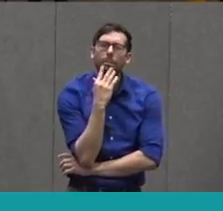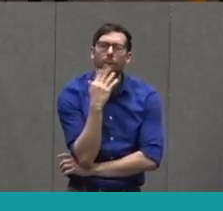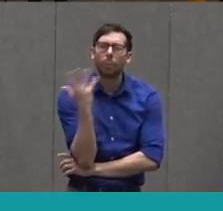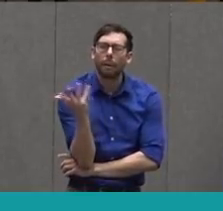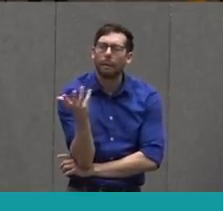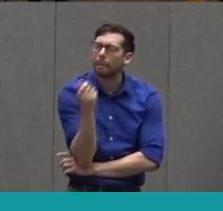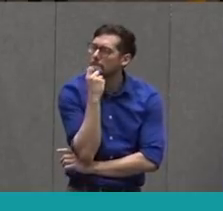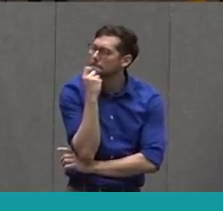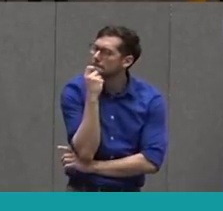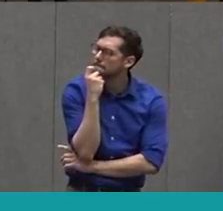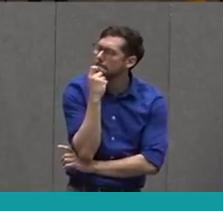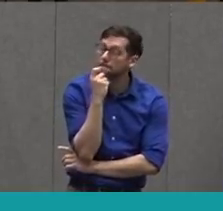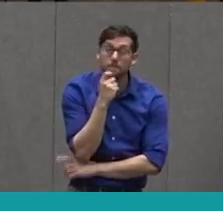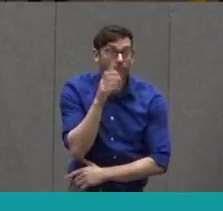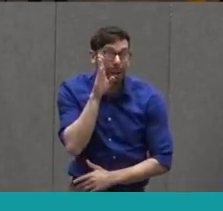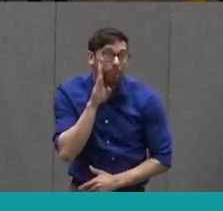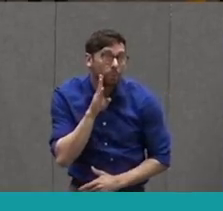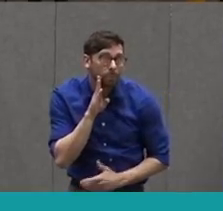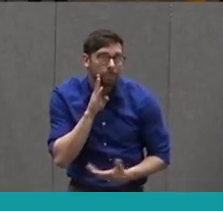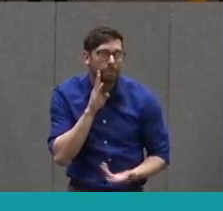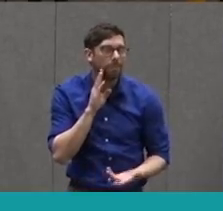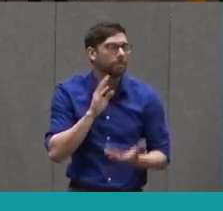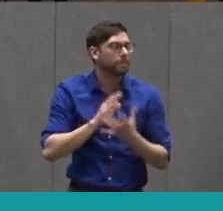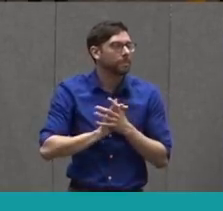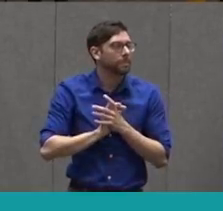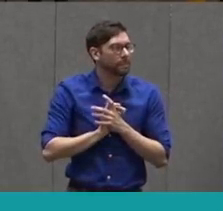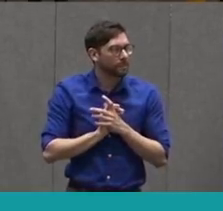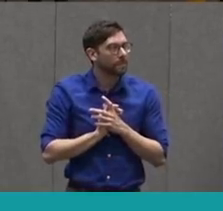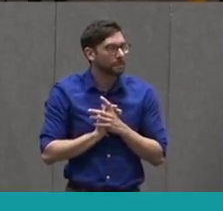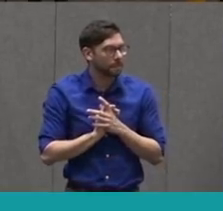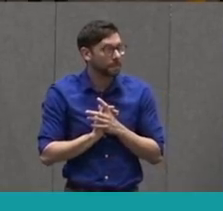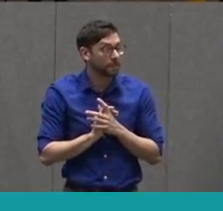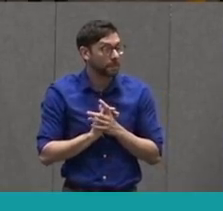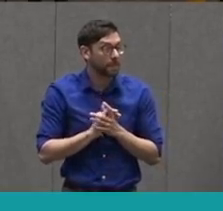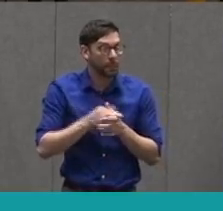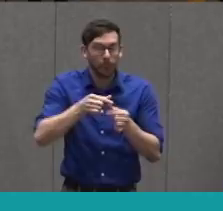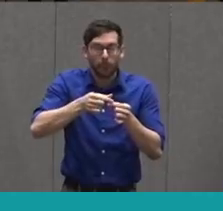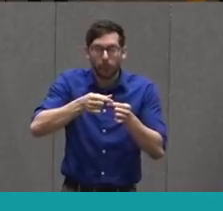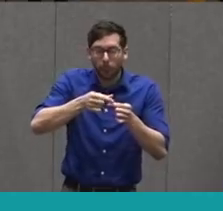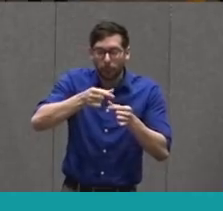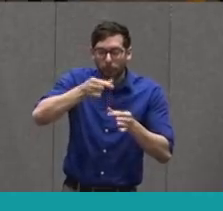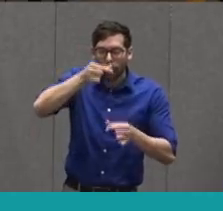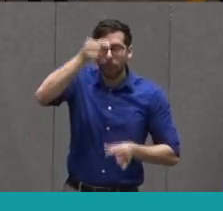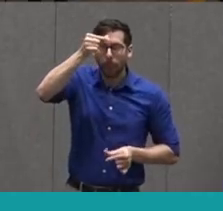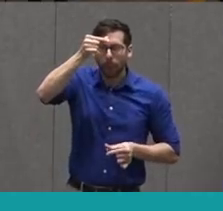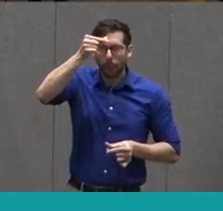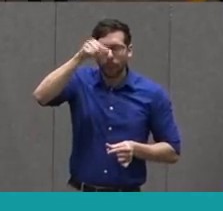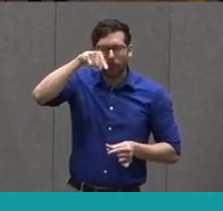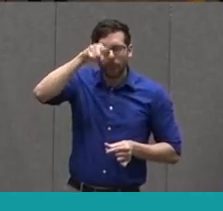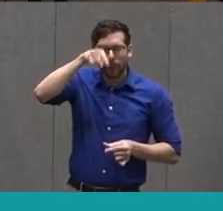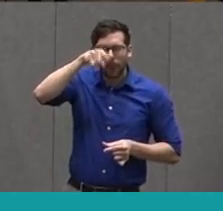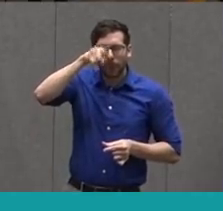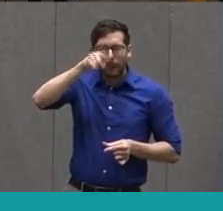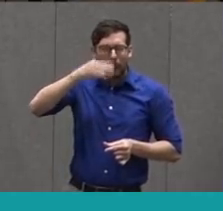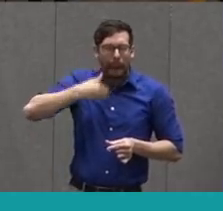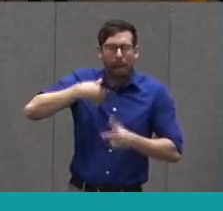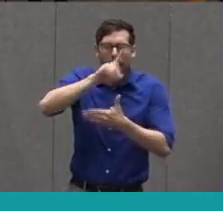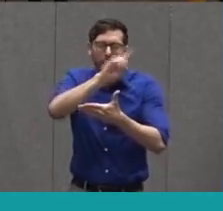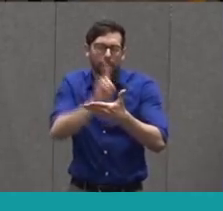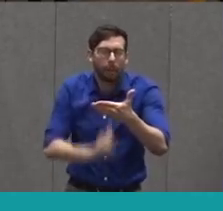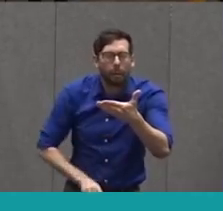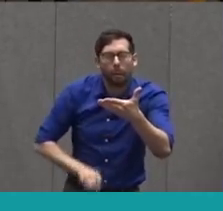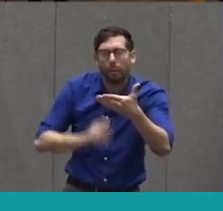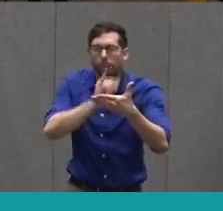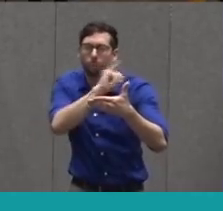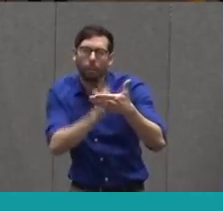Maybe brown? It has a design at the top, and it has some grooves here.